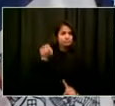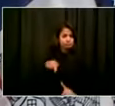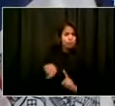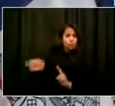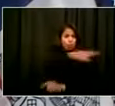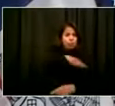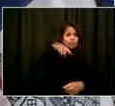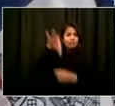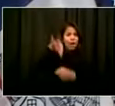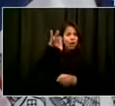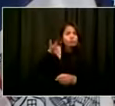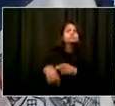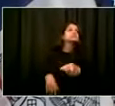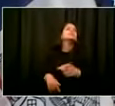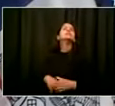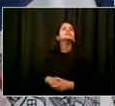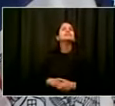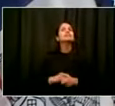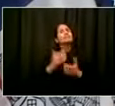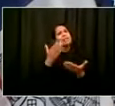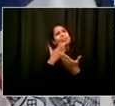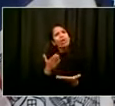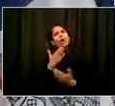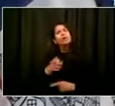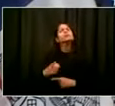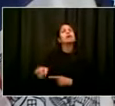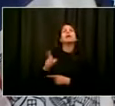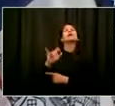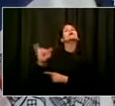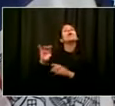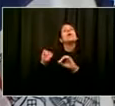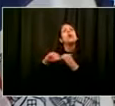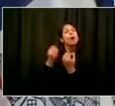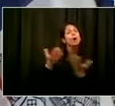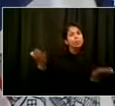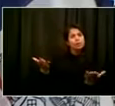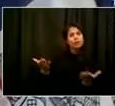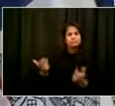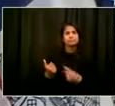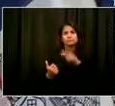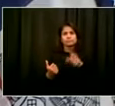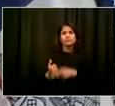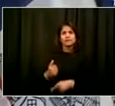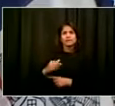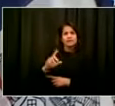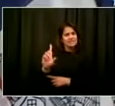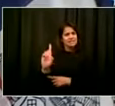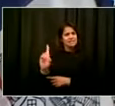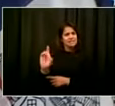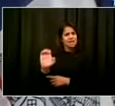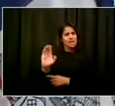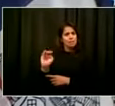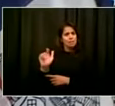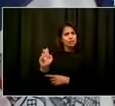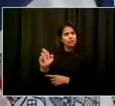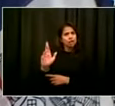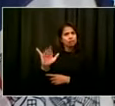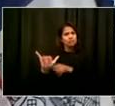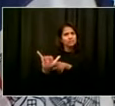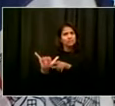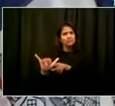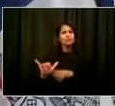to do that to make sure all New Yorkers get involved. Now let's talk about another effort where we worked so hard to get everyone involved.